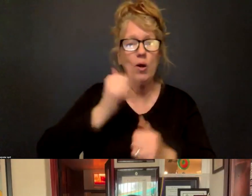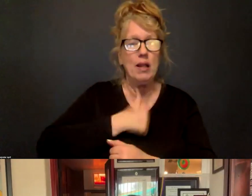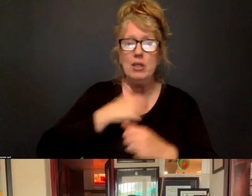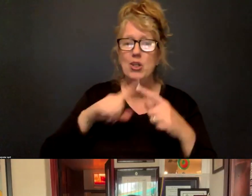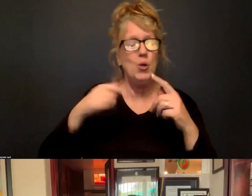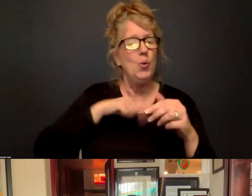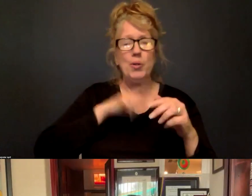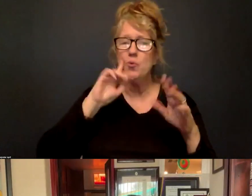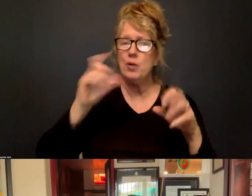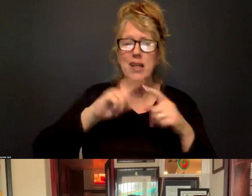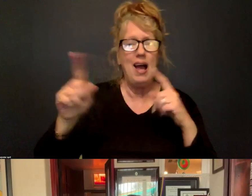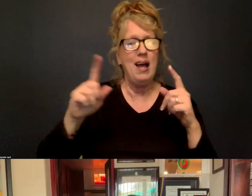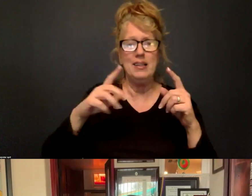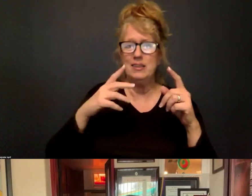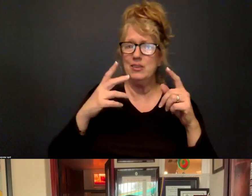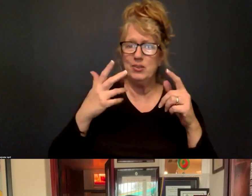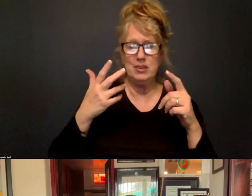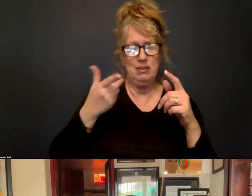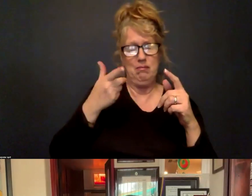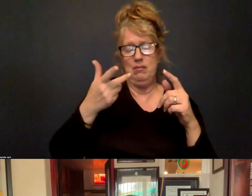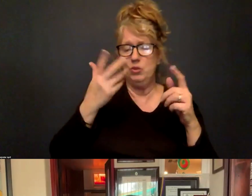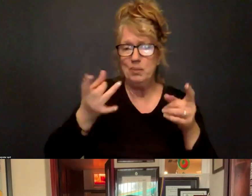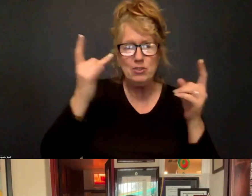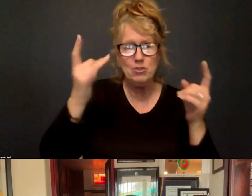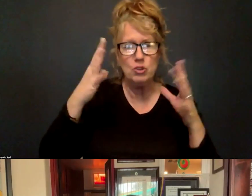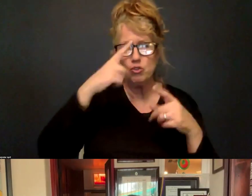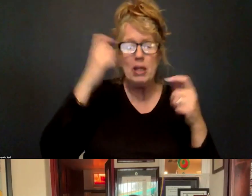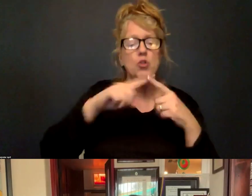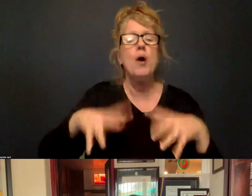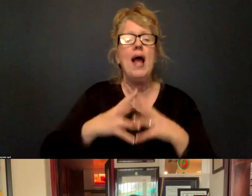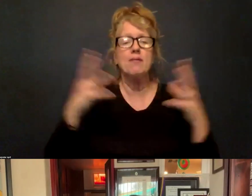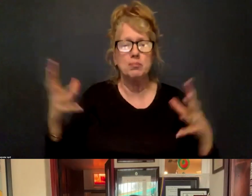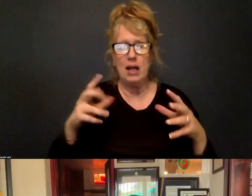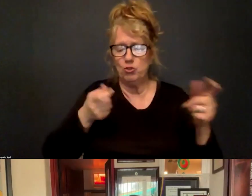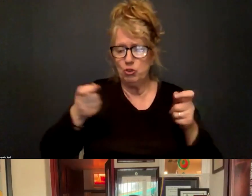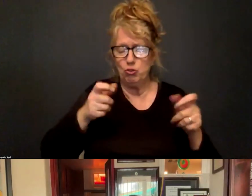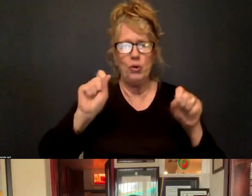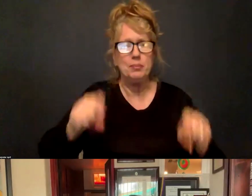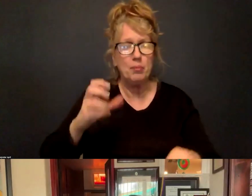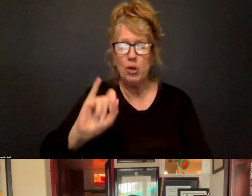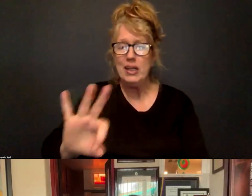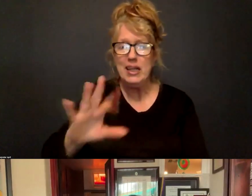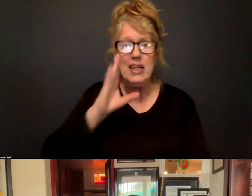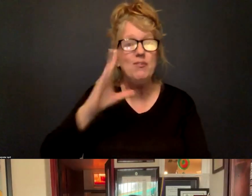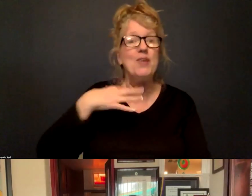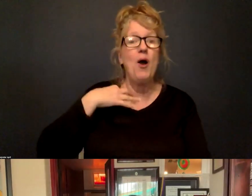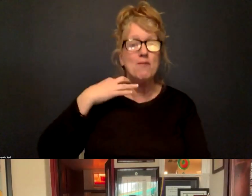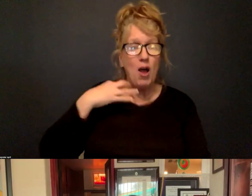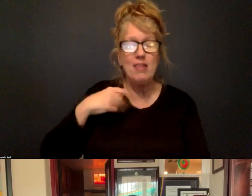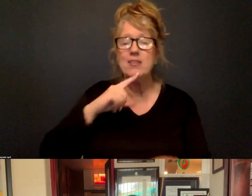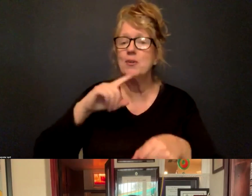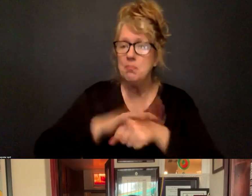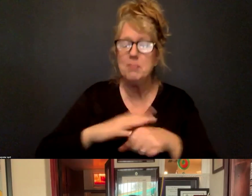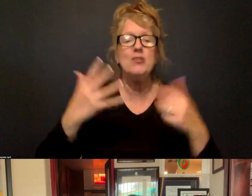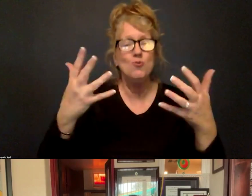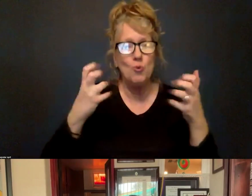want to be in a traumatic feeling situation. You want to have as much control as possible. I would argue, even if you're on involuntary commitment, you want as much